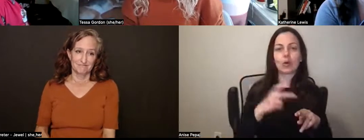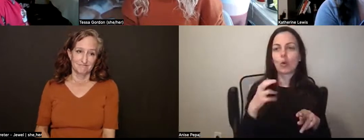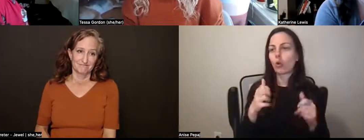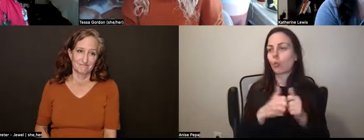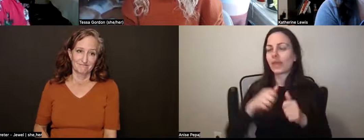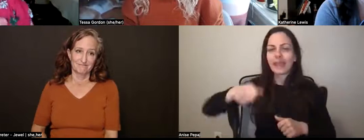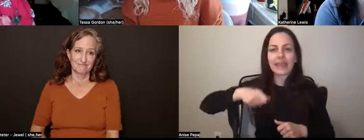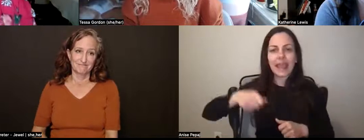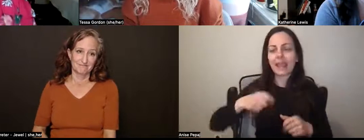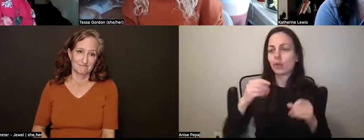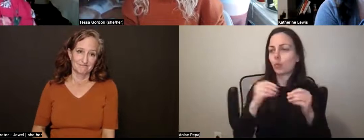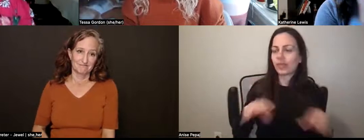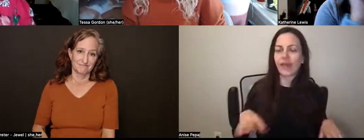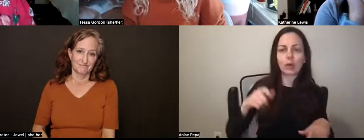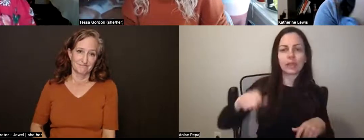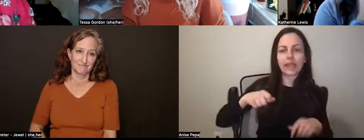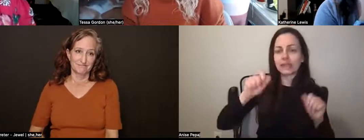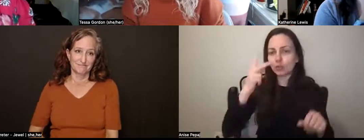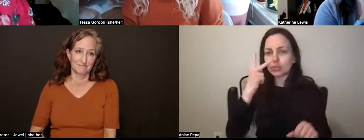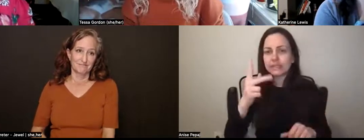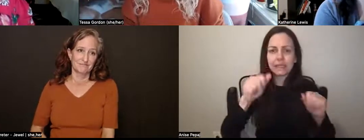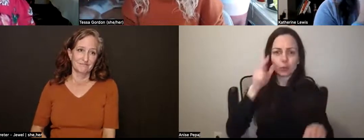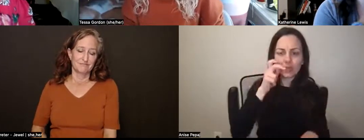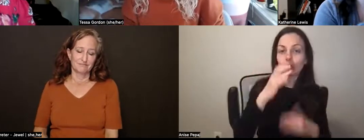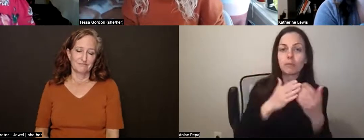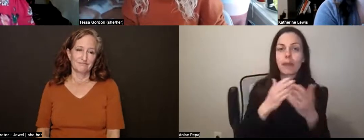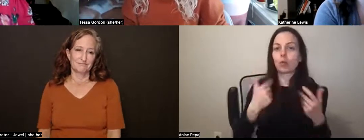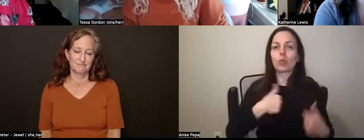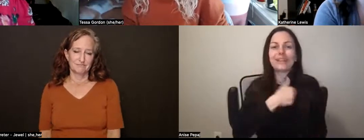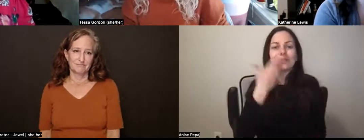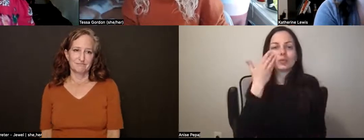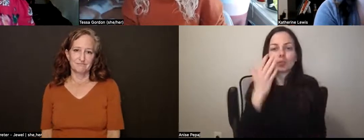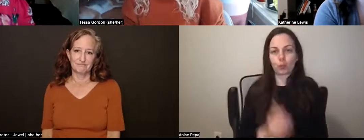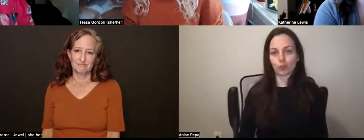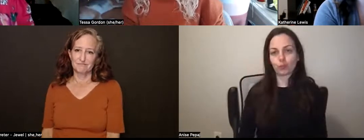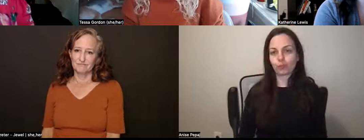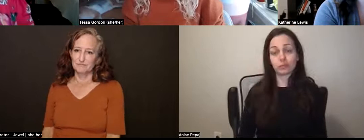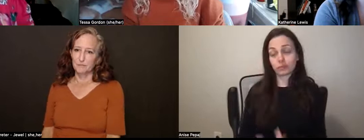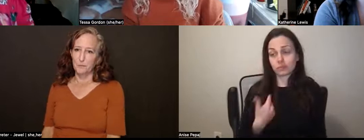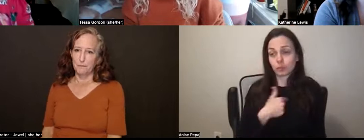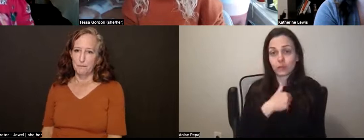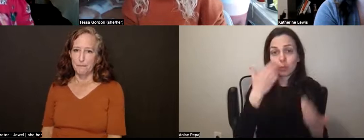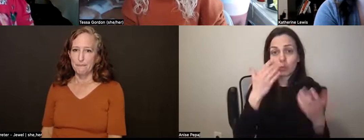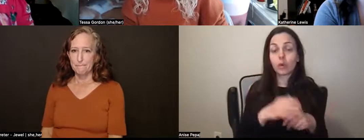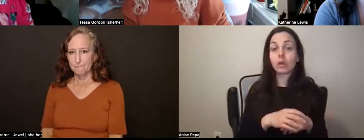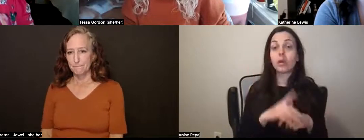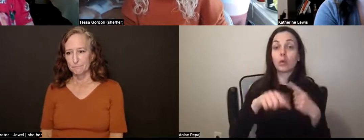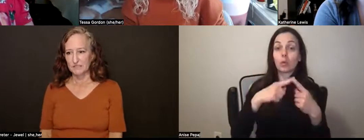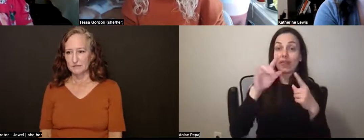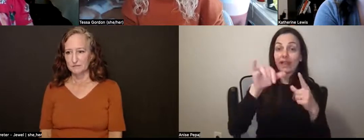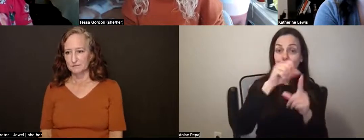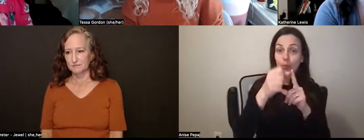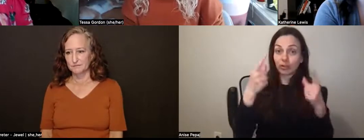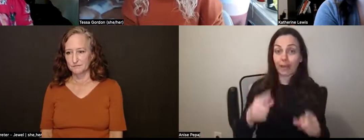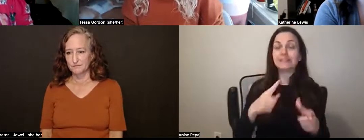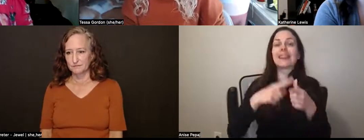cane or without a cane. Can you see? Can you hear? We don't know. We don't know. When we're put into a situation is when we find out,